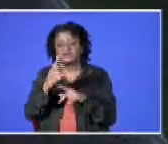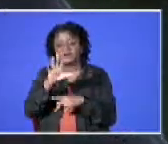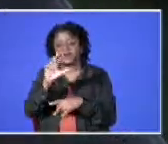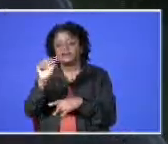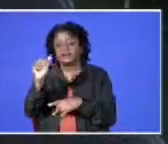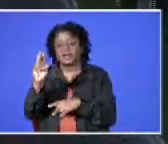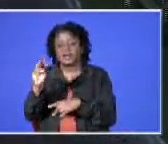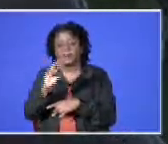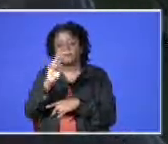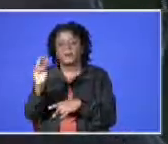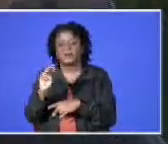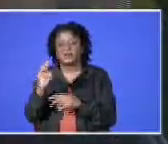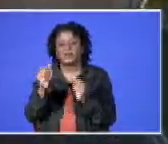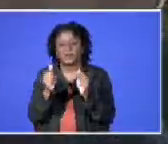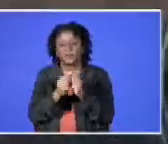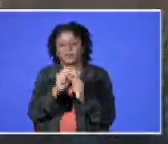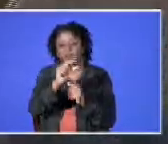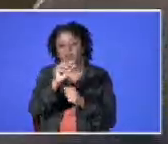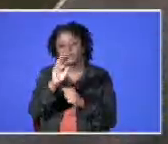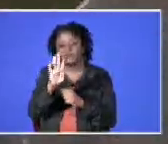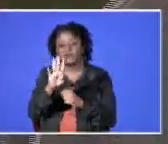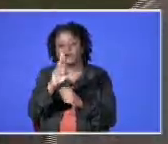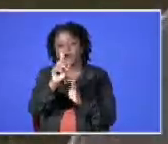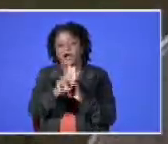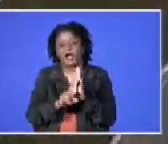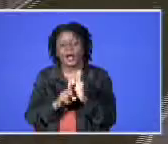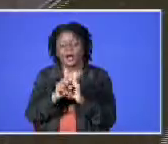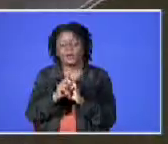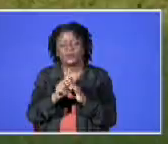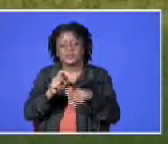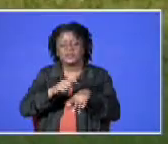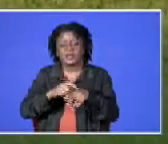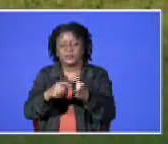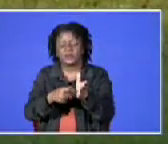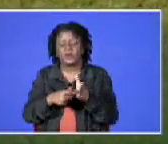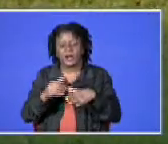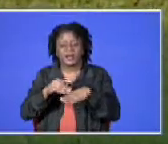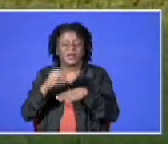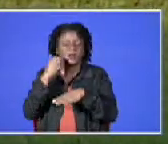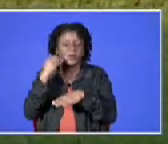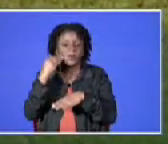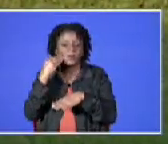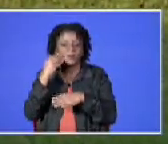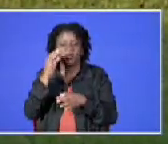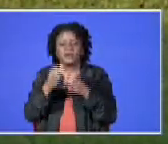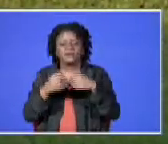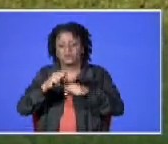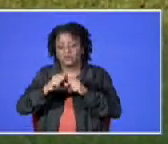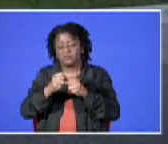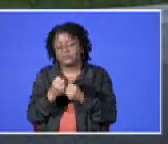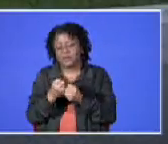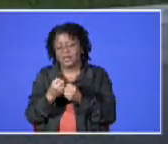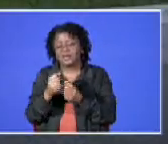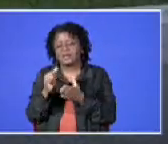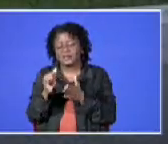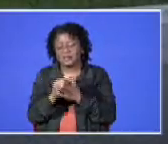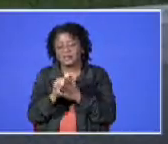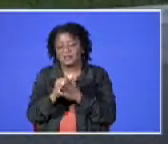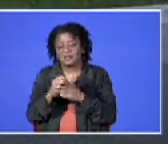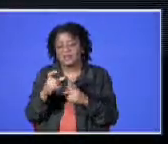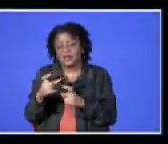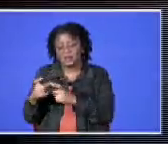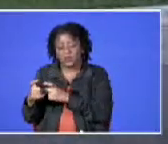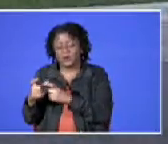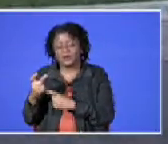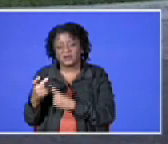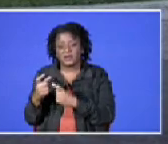resuming thereafter. And the Prime Minister announced that those who break quarantine will be fined up to $20,000 or 5 years imprisonment